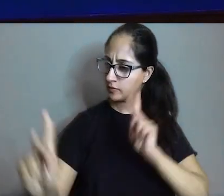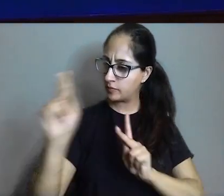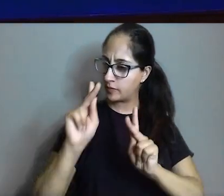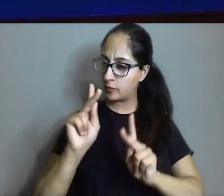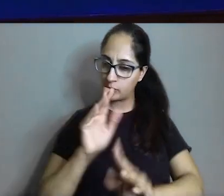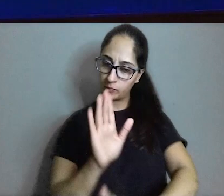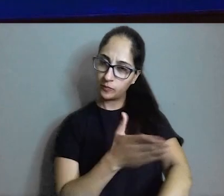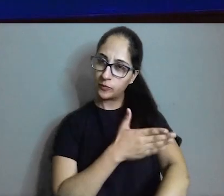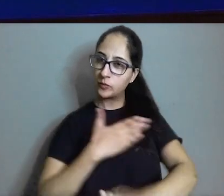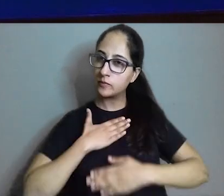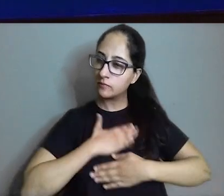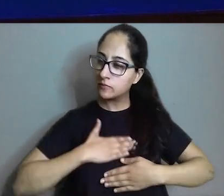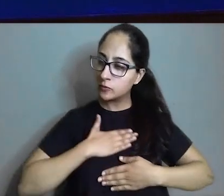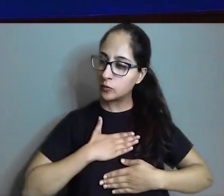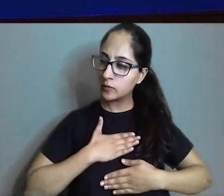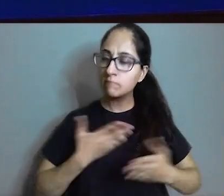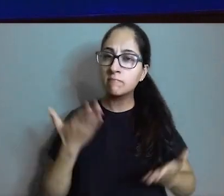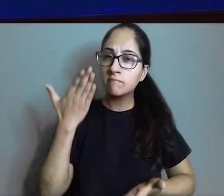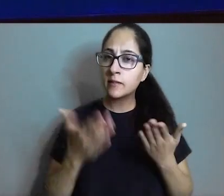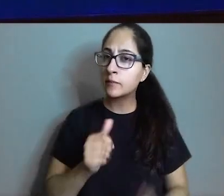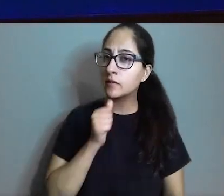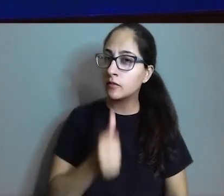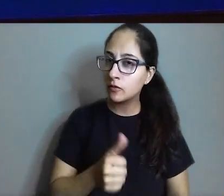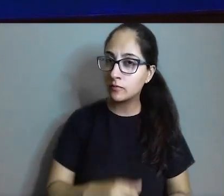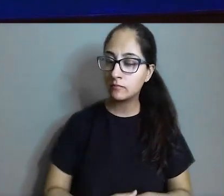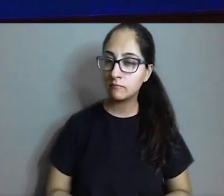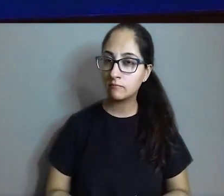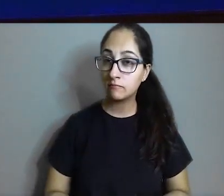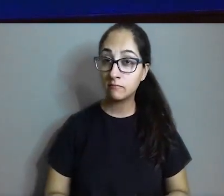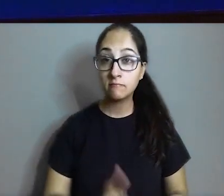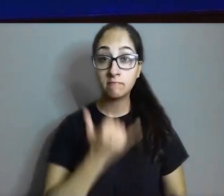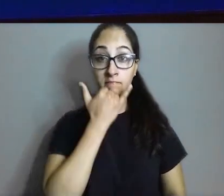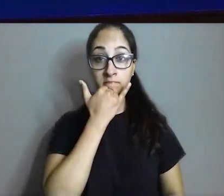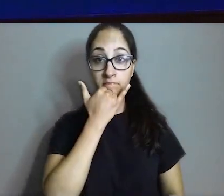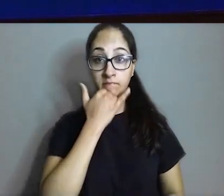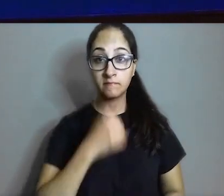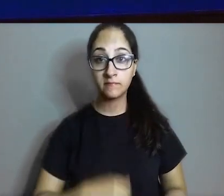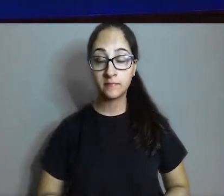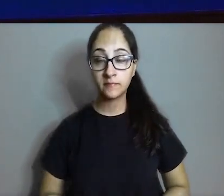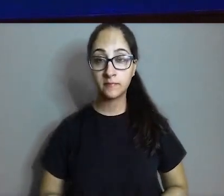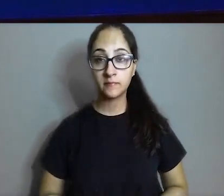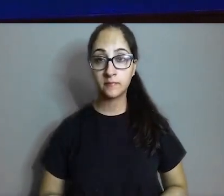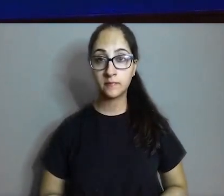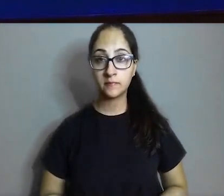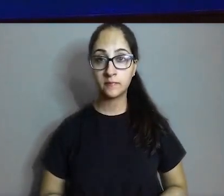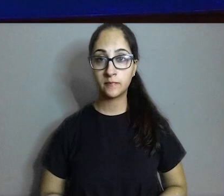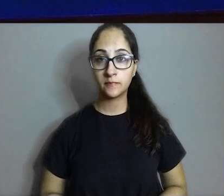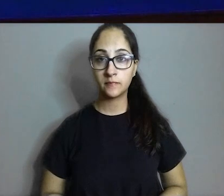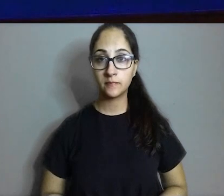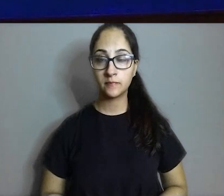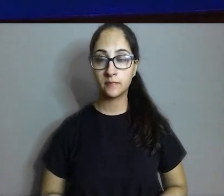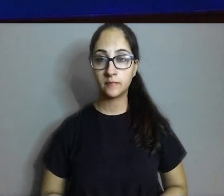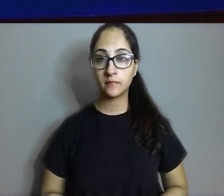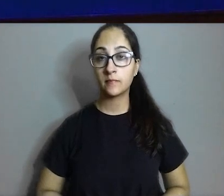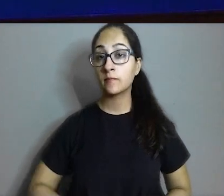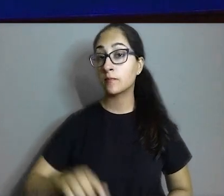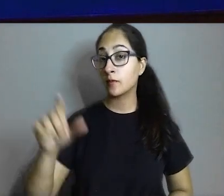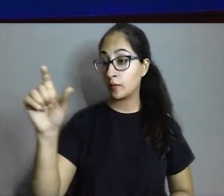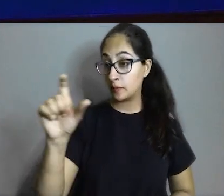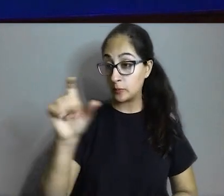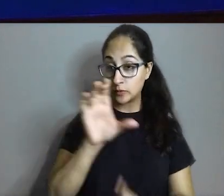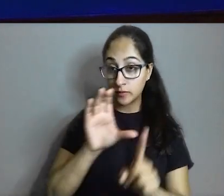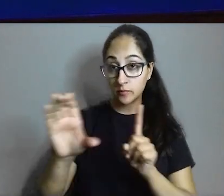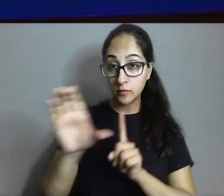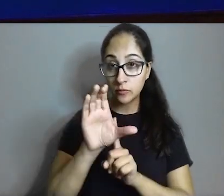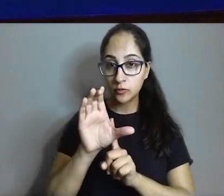linked together in the public mind, but they should be. The cultural heritage of Islam